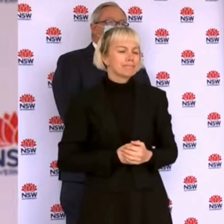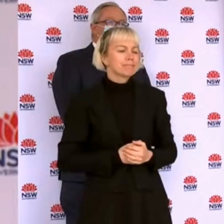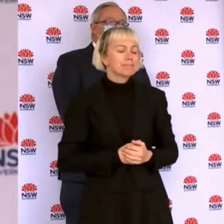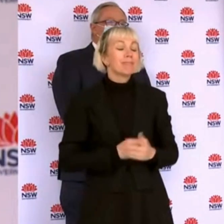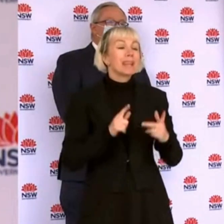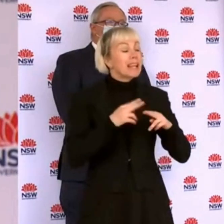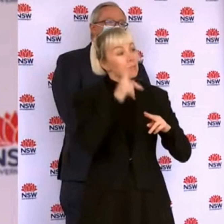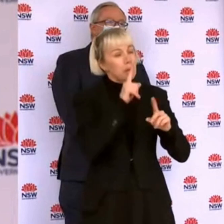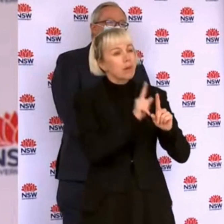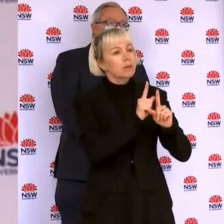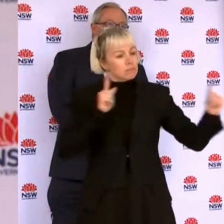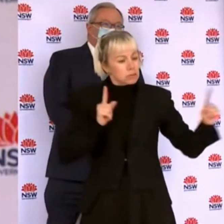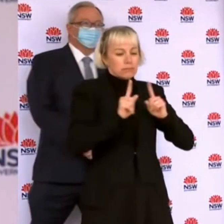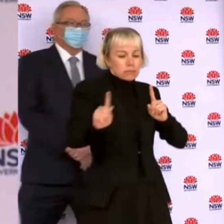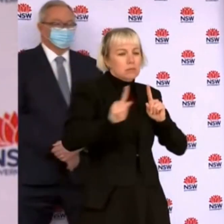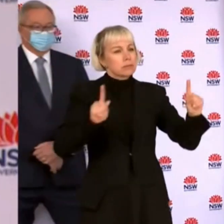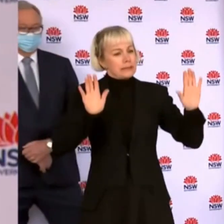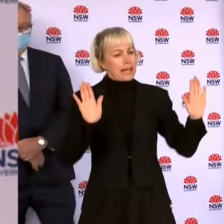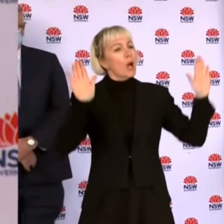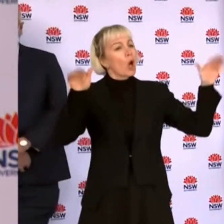can stop the spread.